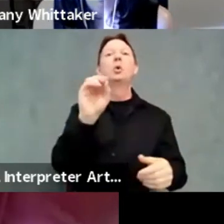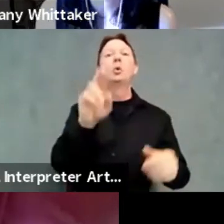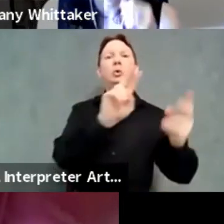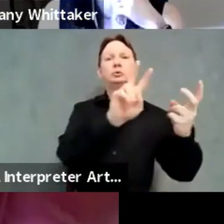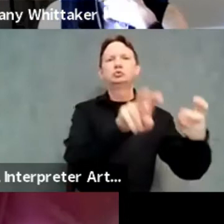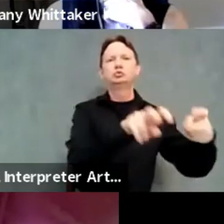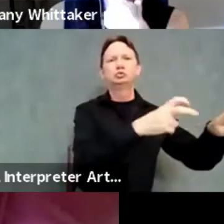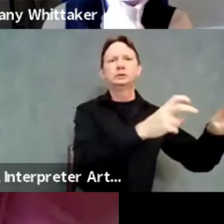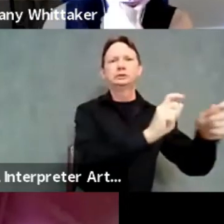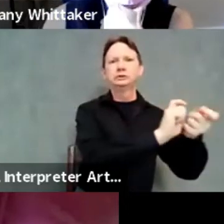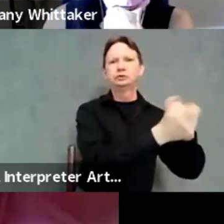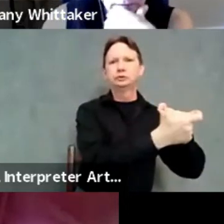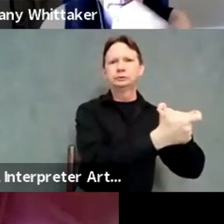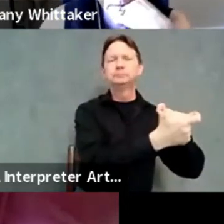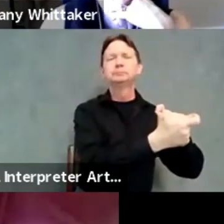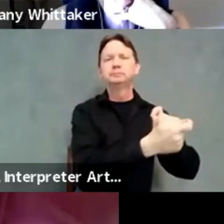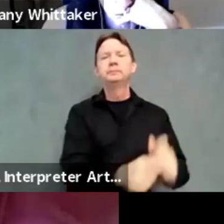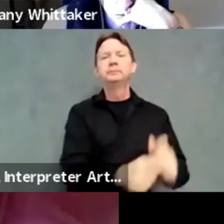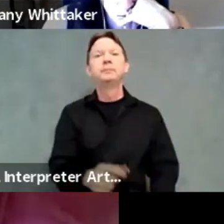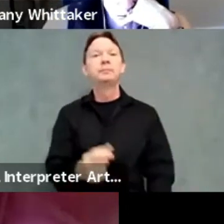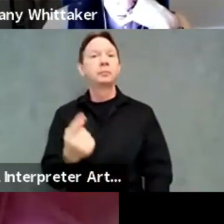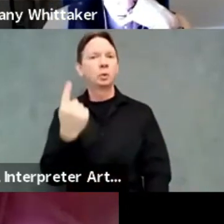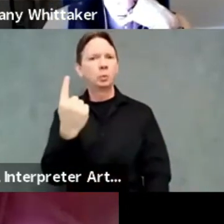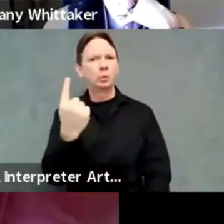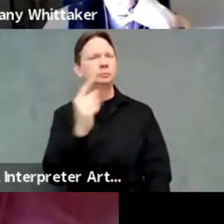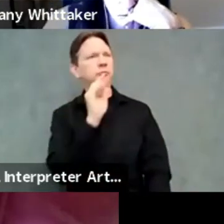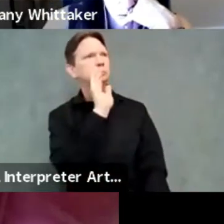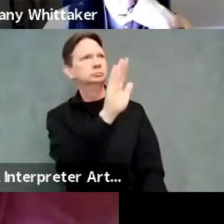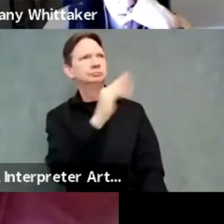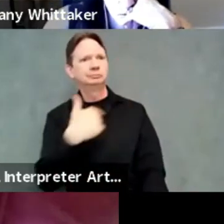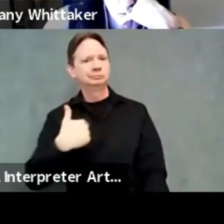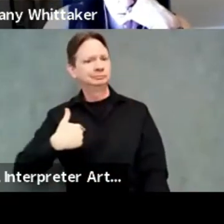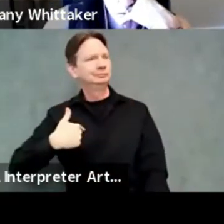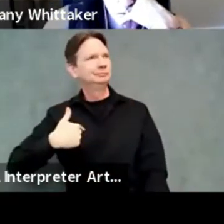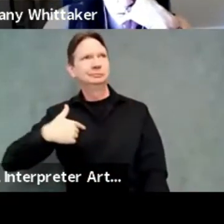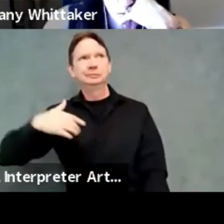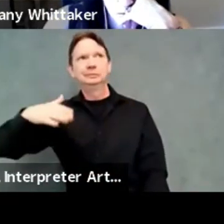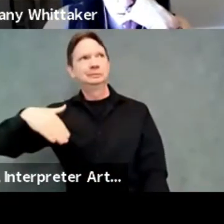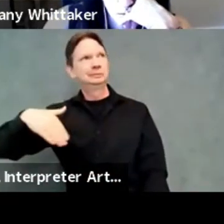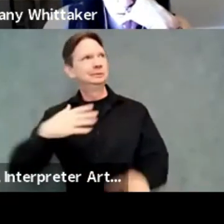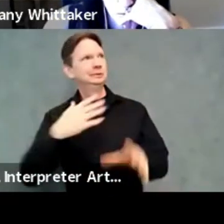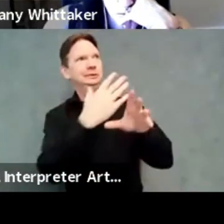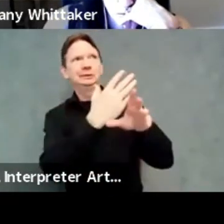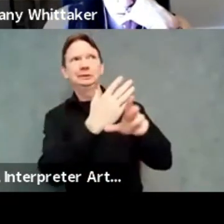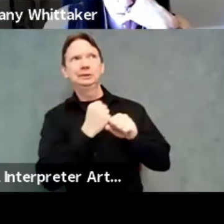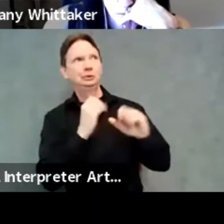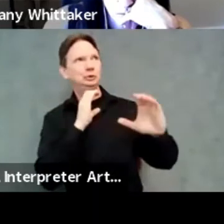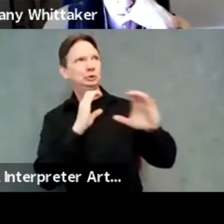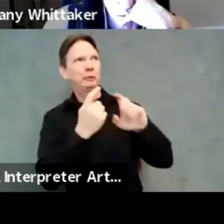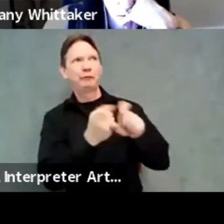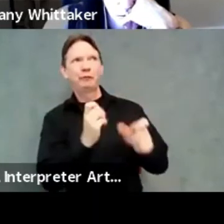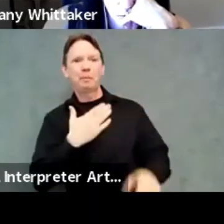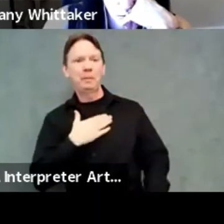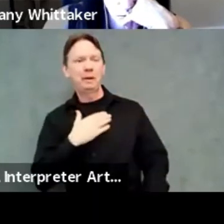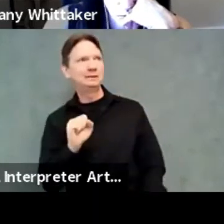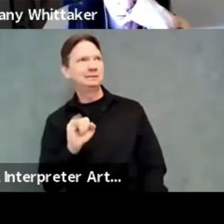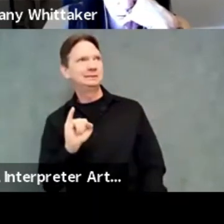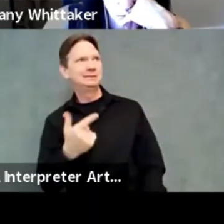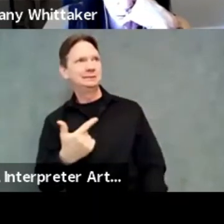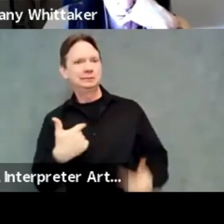was, I have not received any communication at all from my SIG. What should I do?